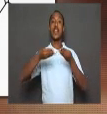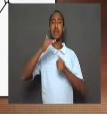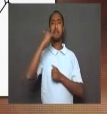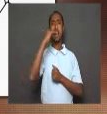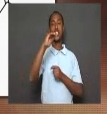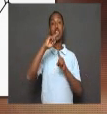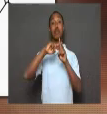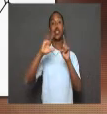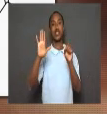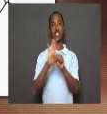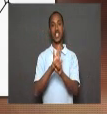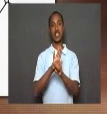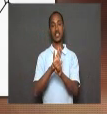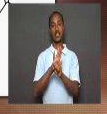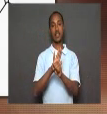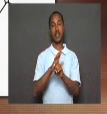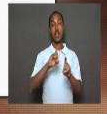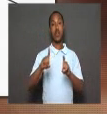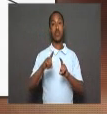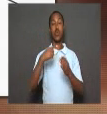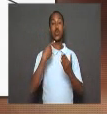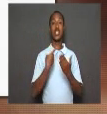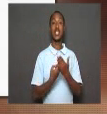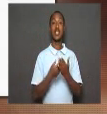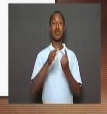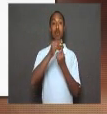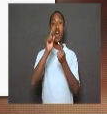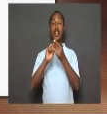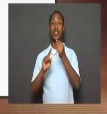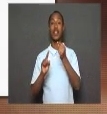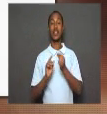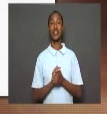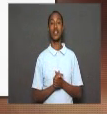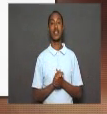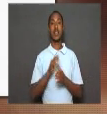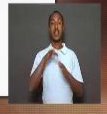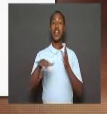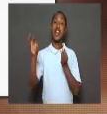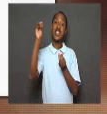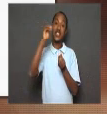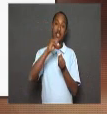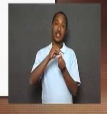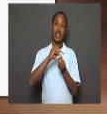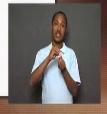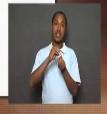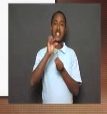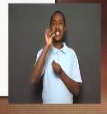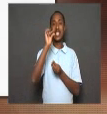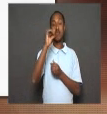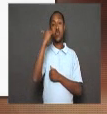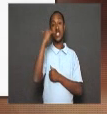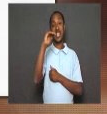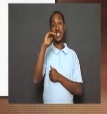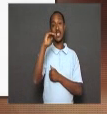partially positive charge due to this polarity. In addition, the small